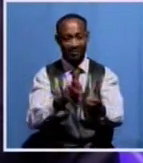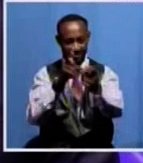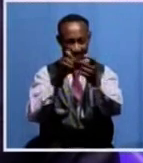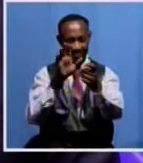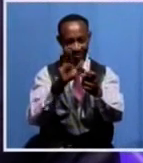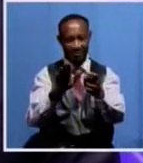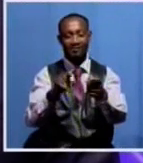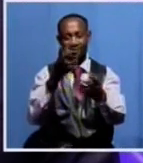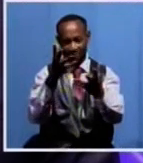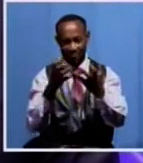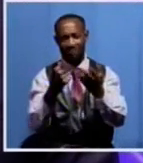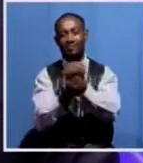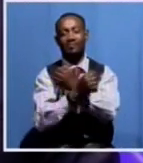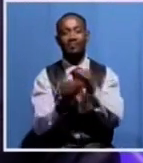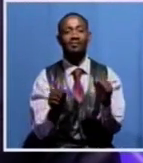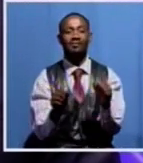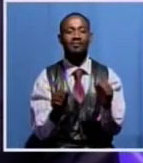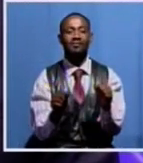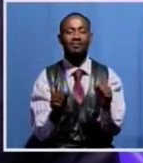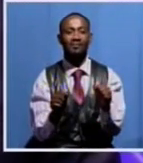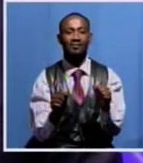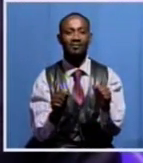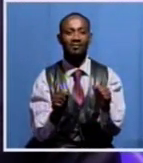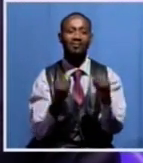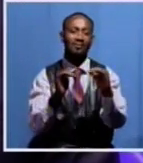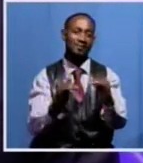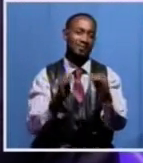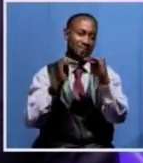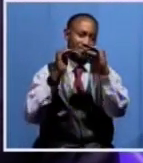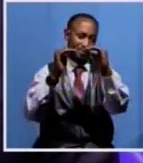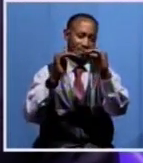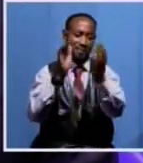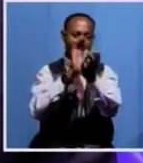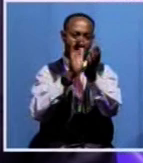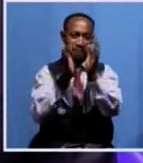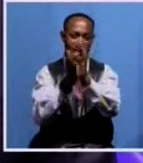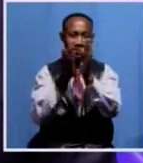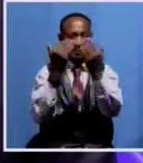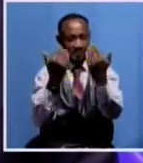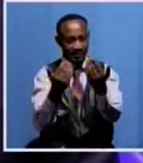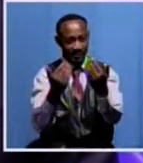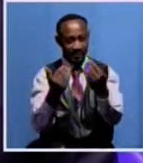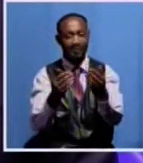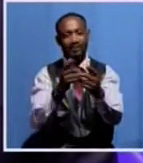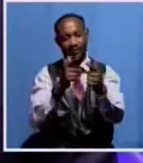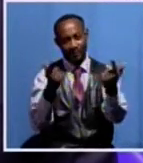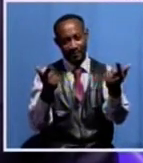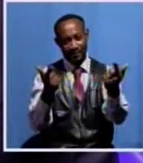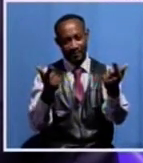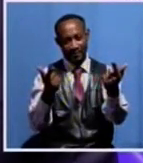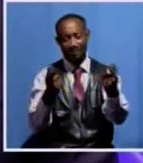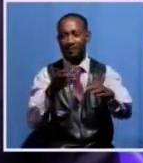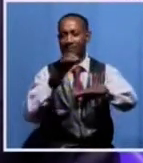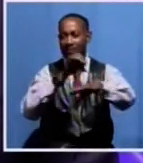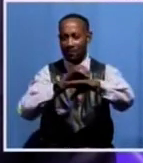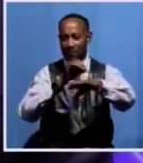get around. I think that the advancement in technology now gives us a great opportunity, a massive opportunity